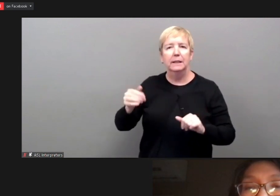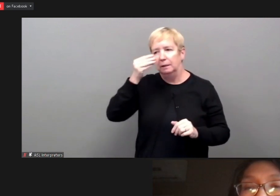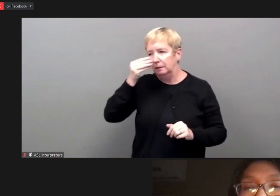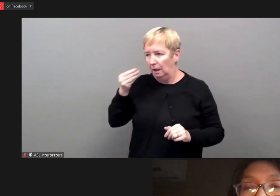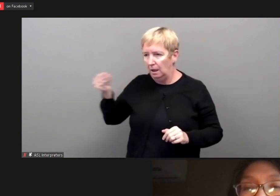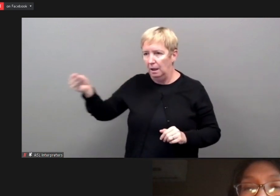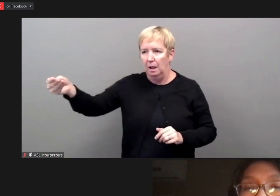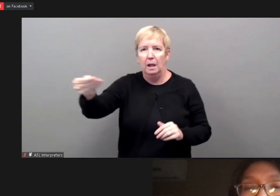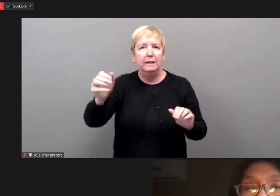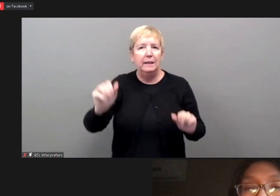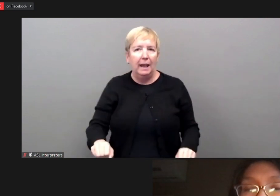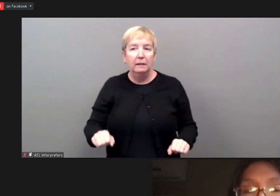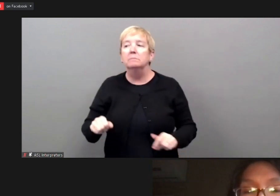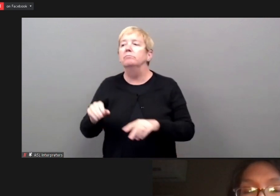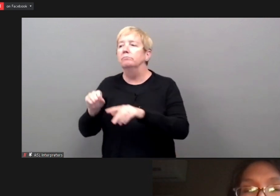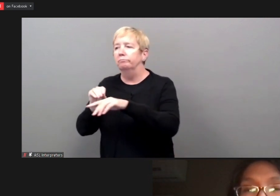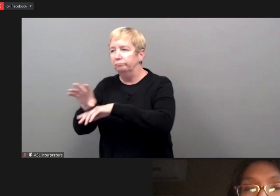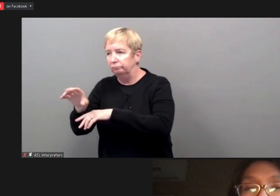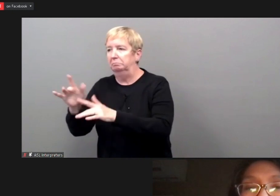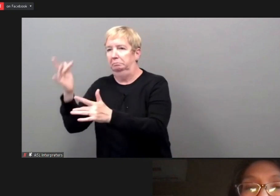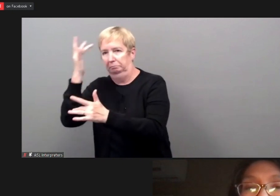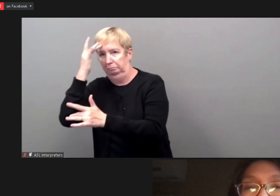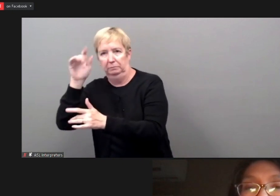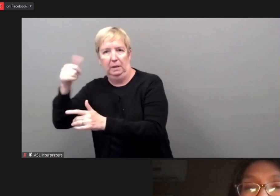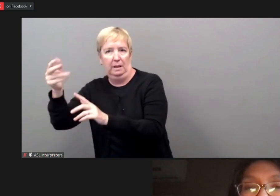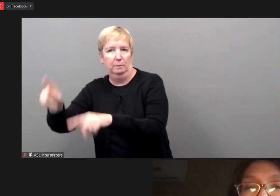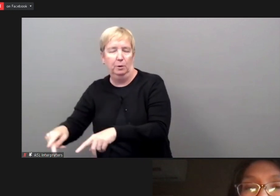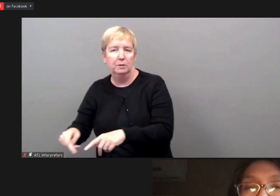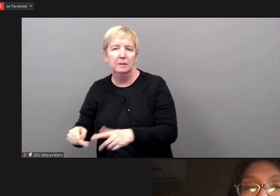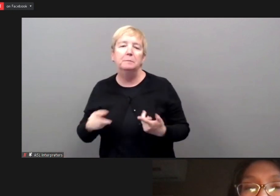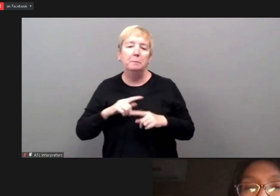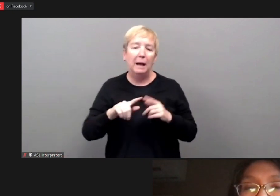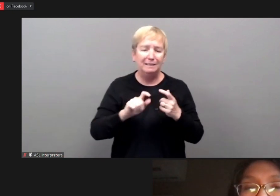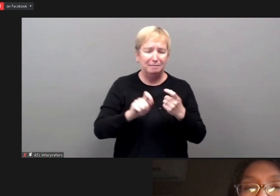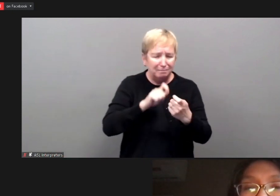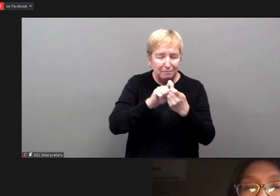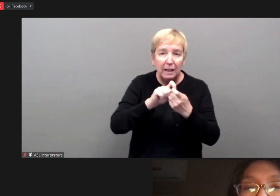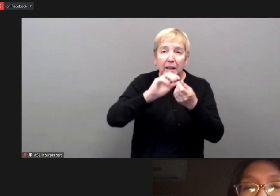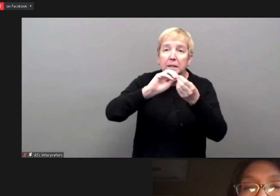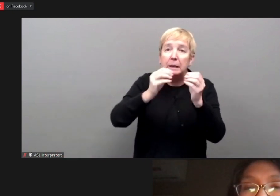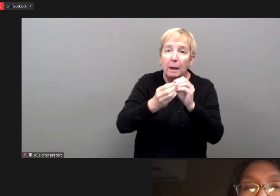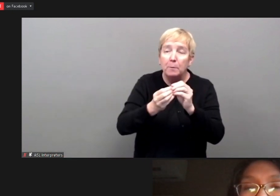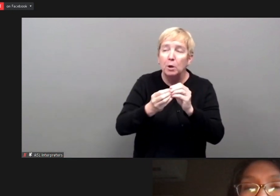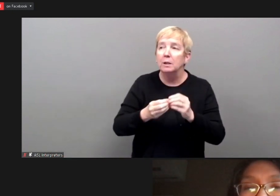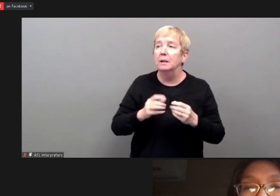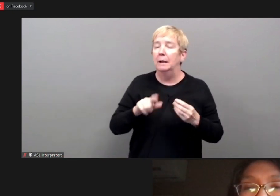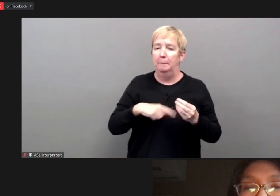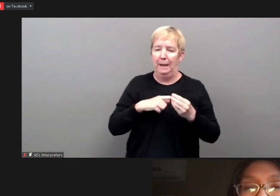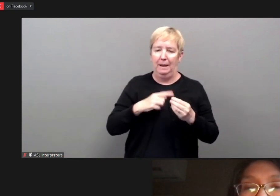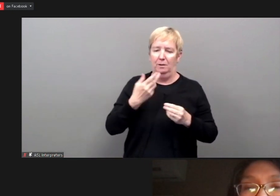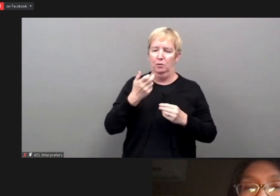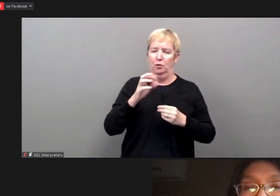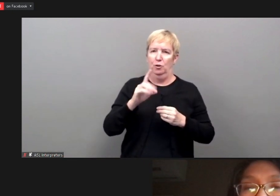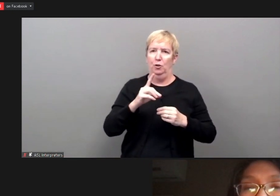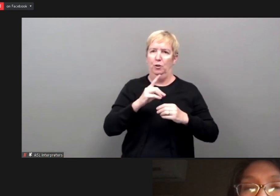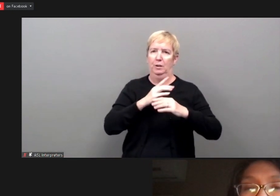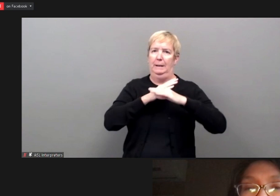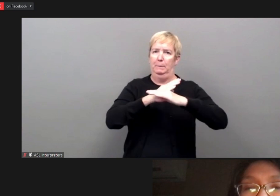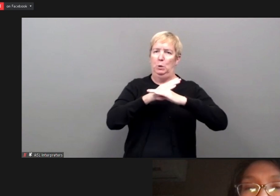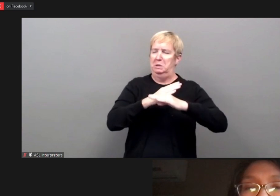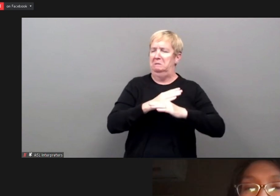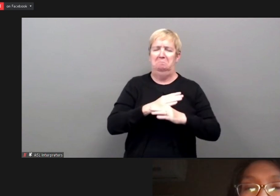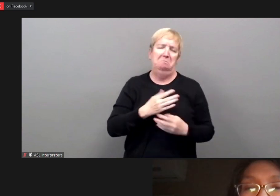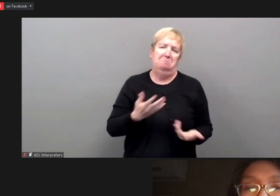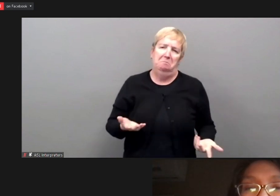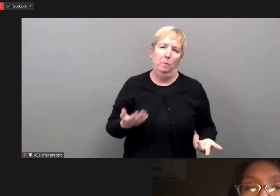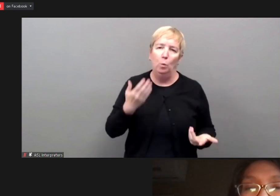unvaccinated person, it can. So we don't have a numerical or even a certainty about herd immunity anymore. But the more